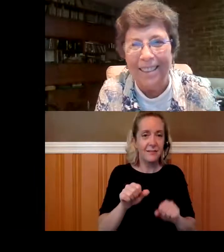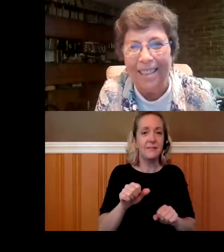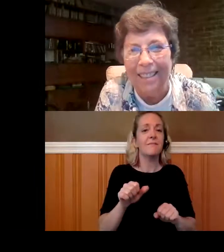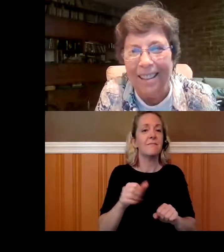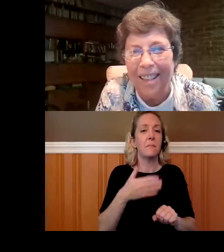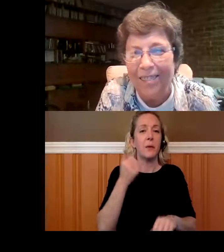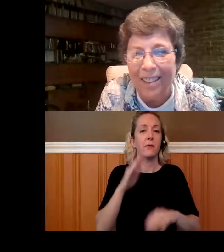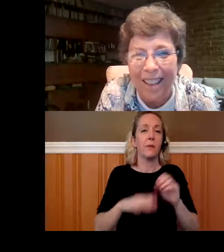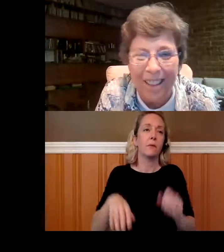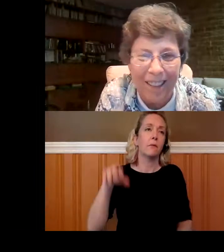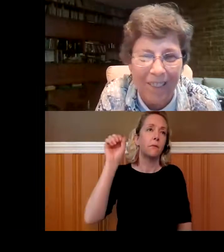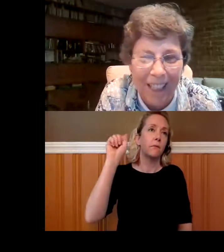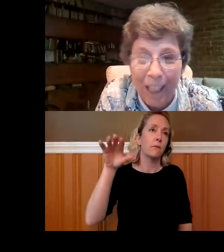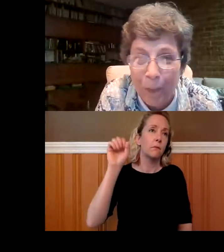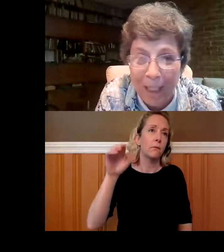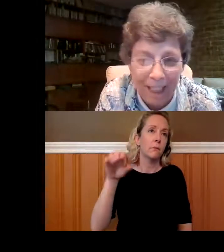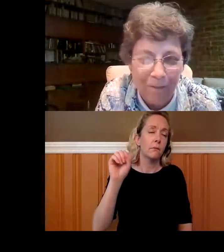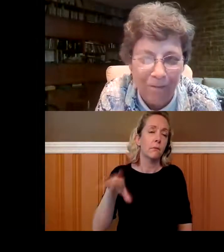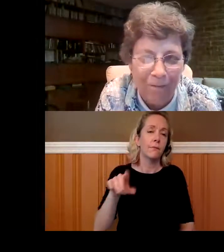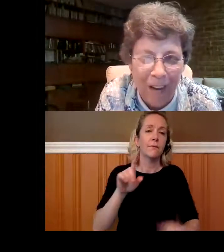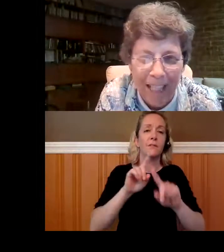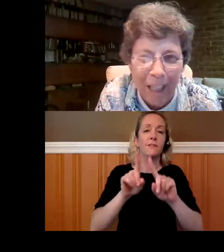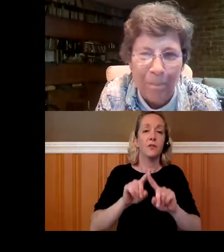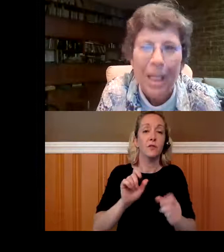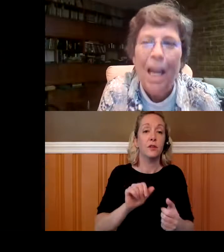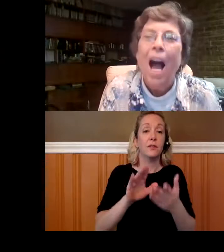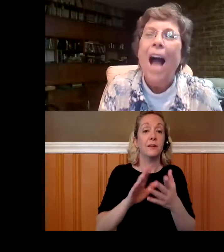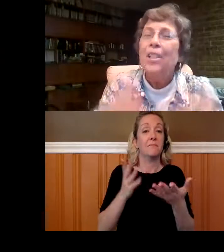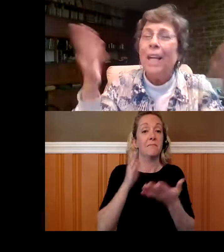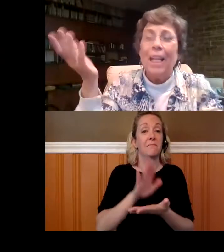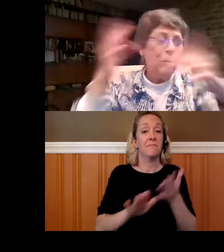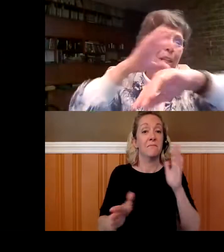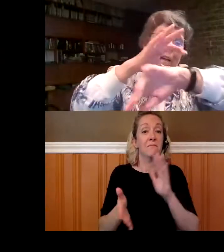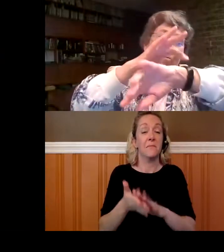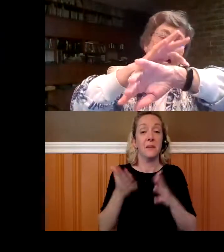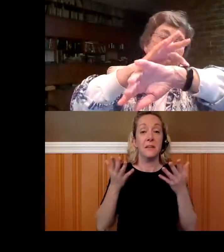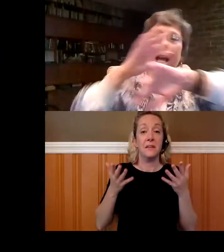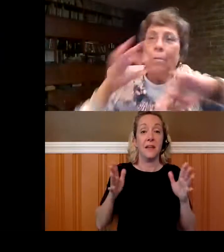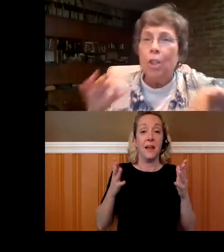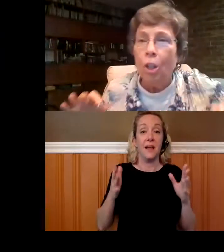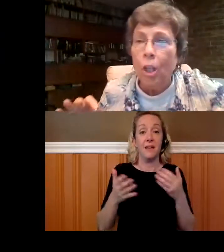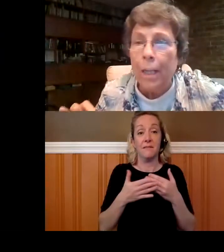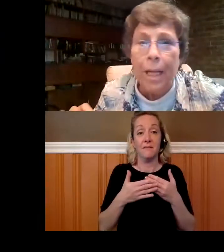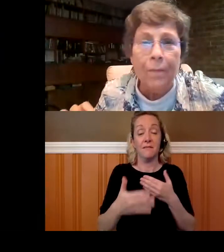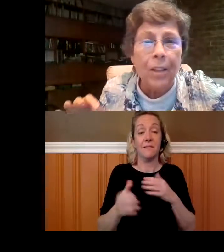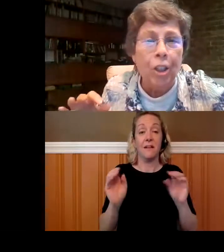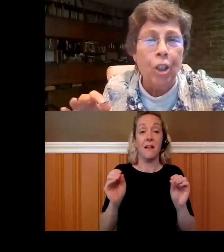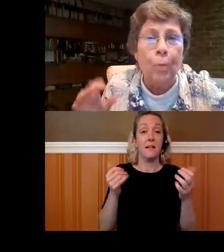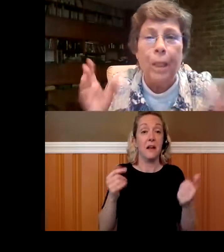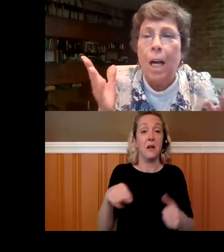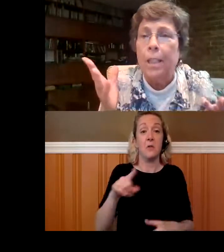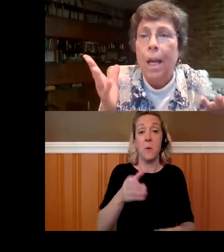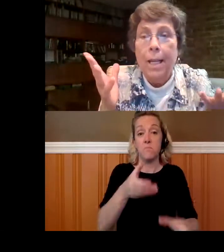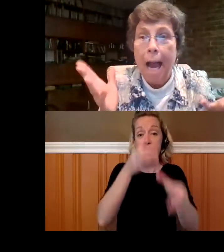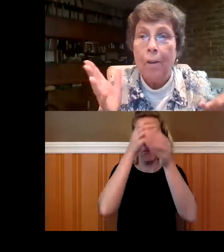ideas, but like finding them. And so I guess we're done. Wow, that was early. We have nothing to do because now you know everything you need to